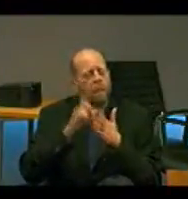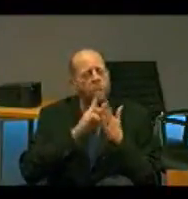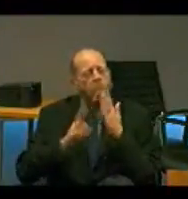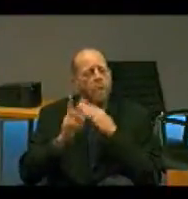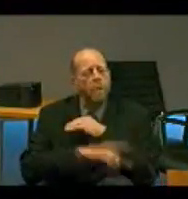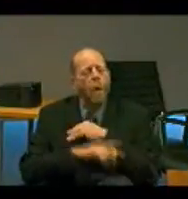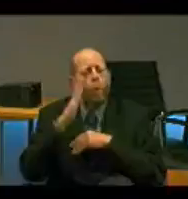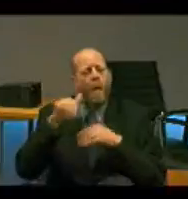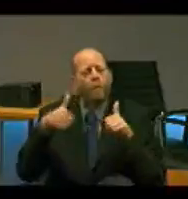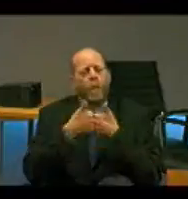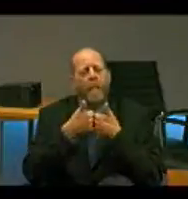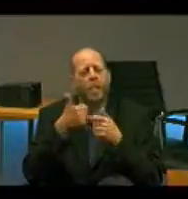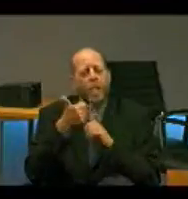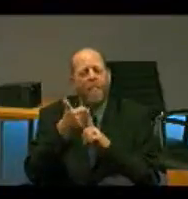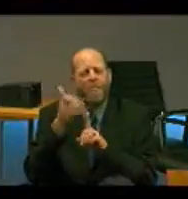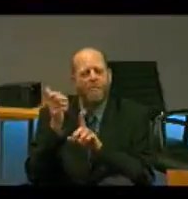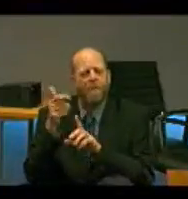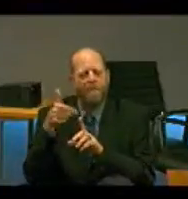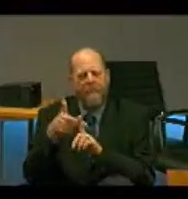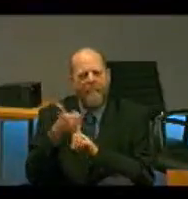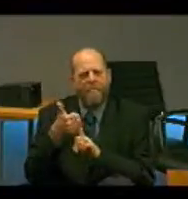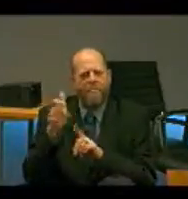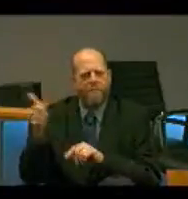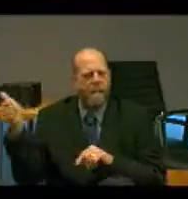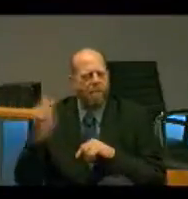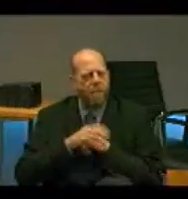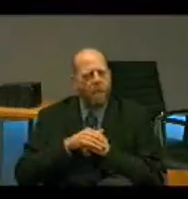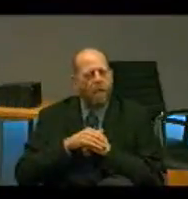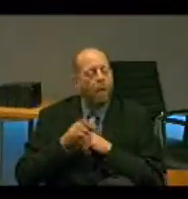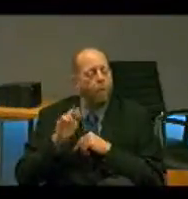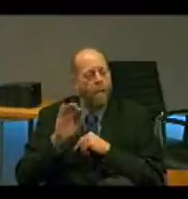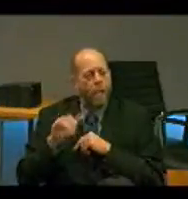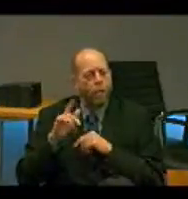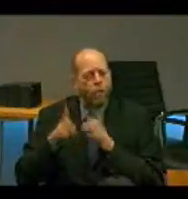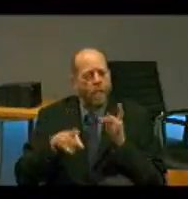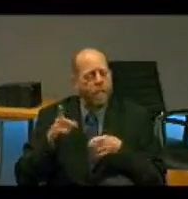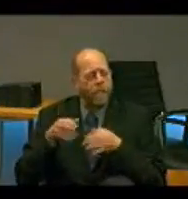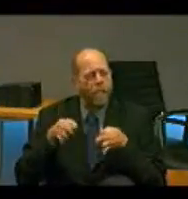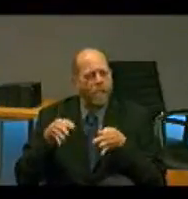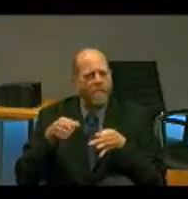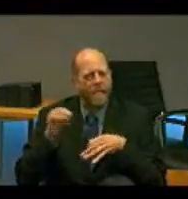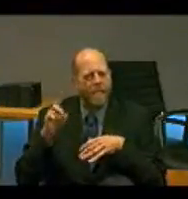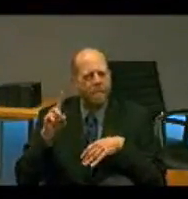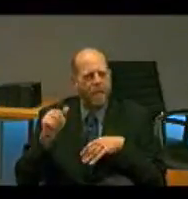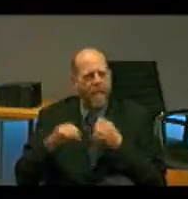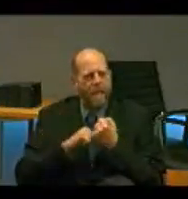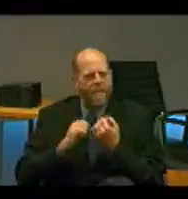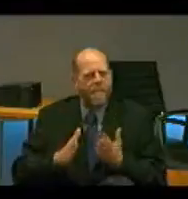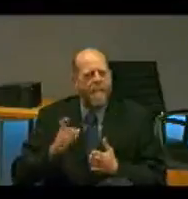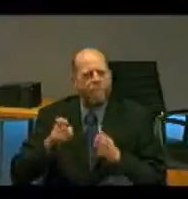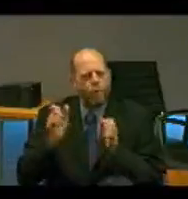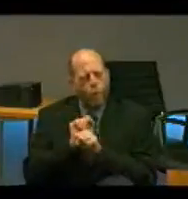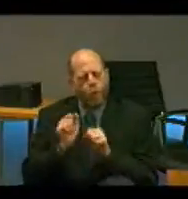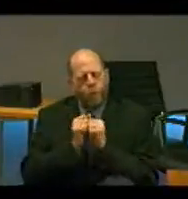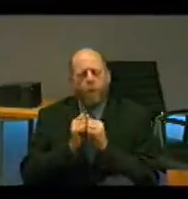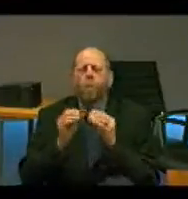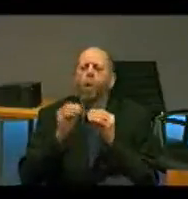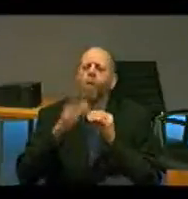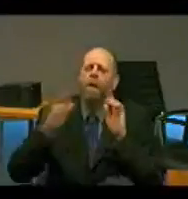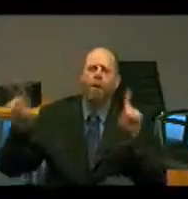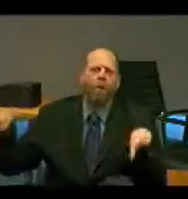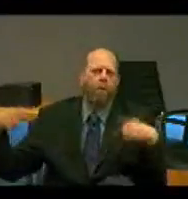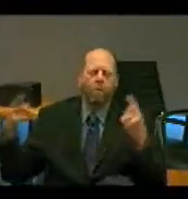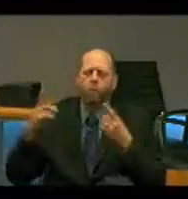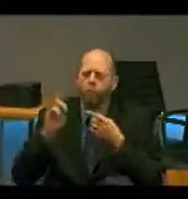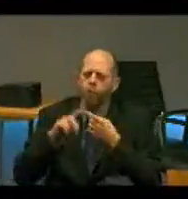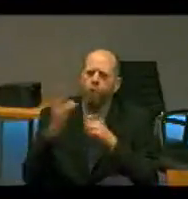to challenge it themselves. Rather, racial justice and disability advocates will have to work together more than ever to use all